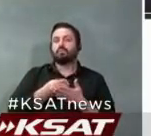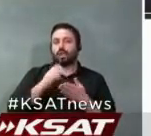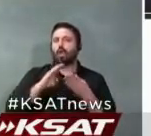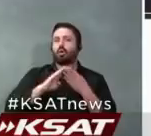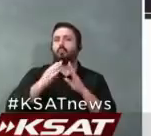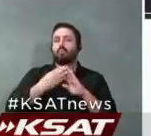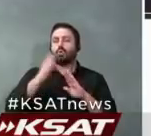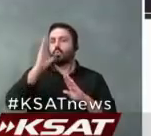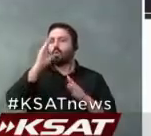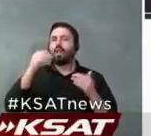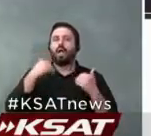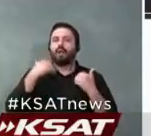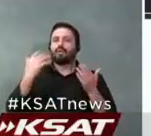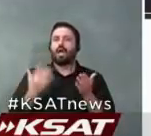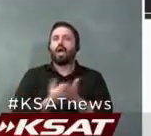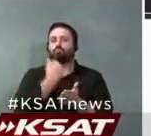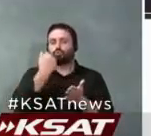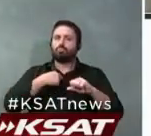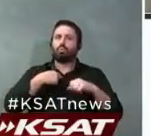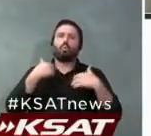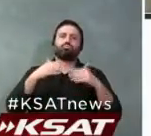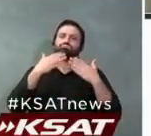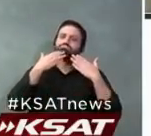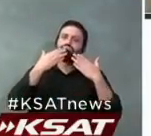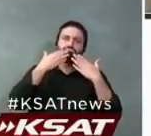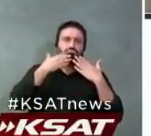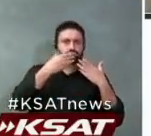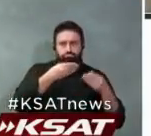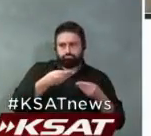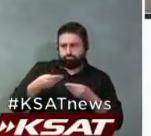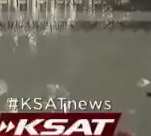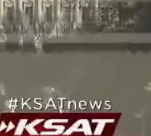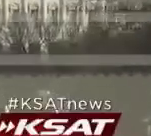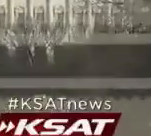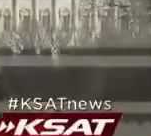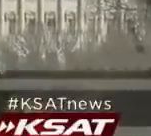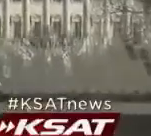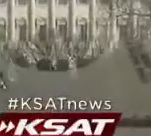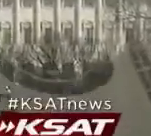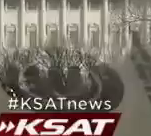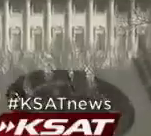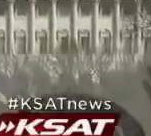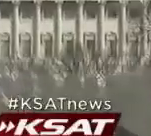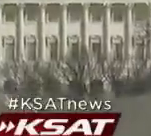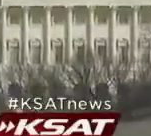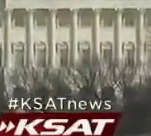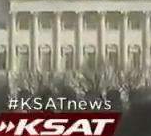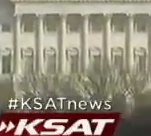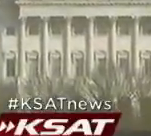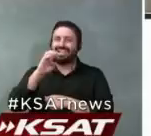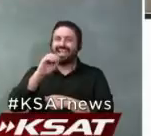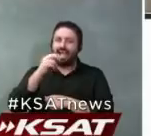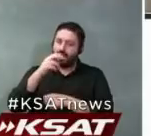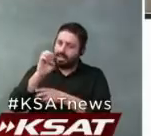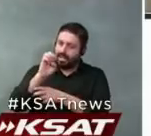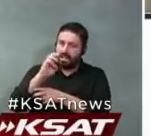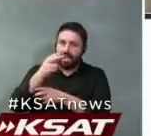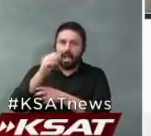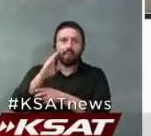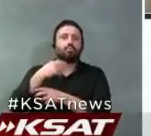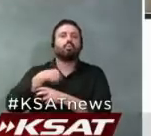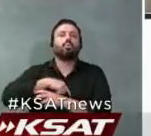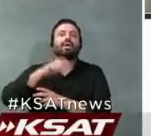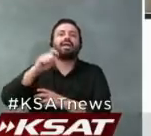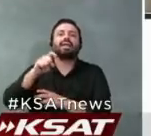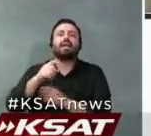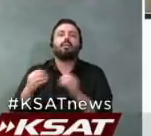have the opportunity to use it as needed. District 1 Councilman Roberto Trevino, though, noted federal dollars come with strings. We need more general